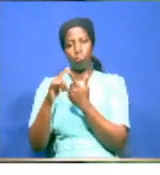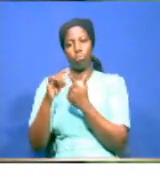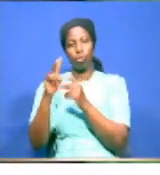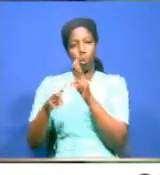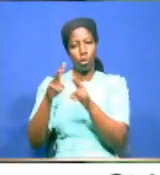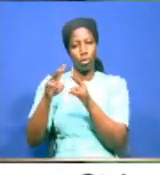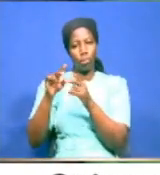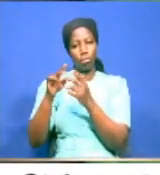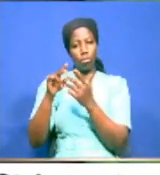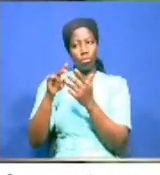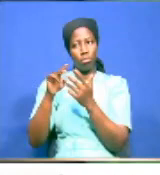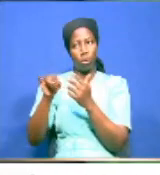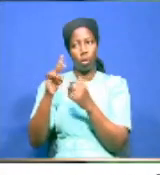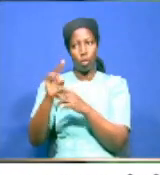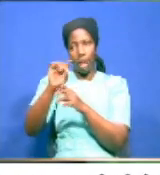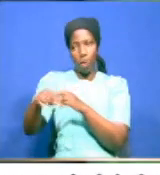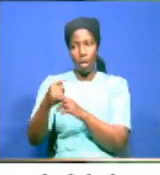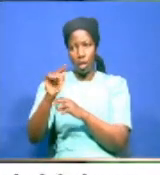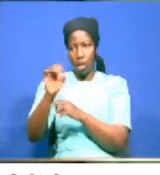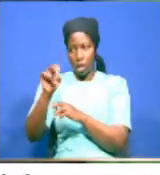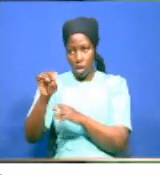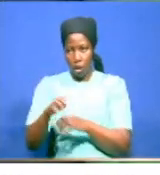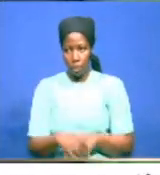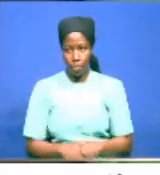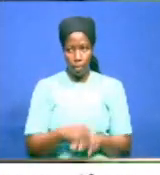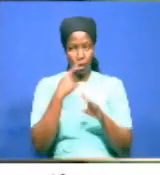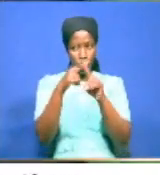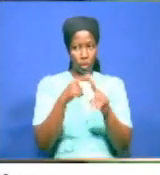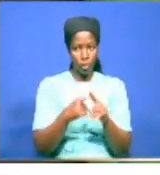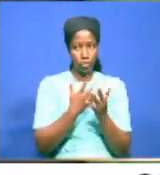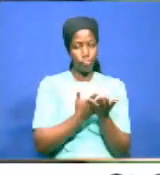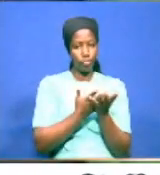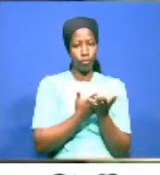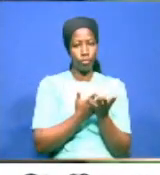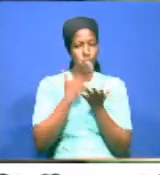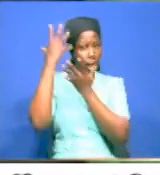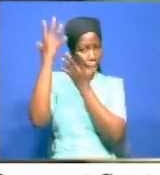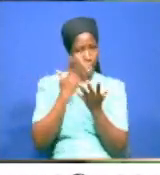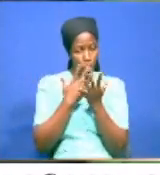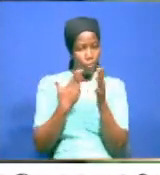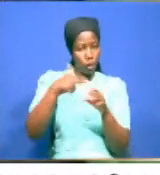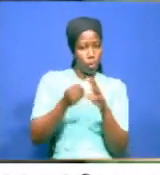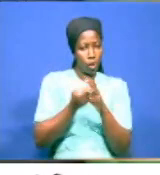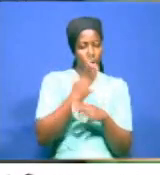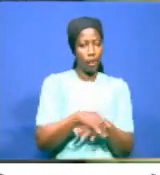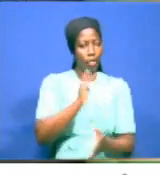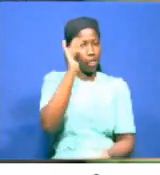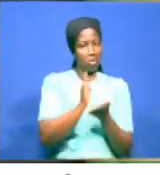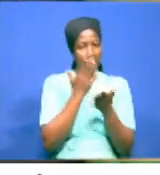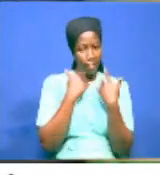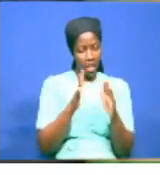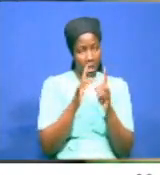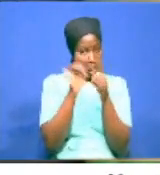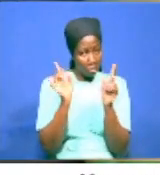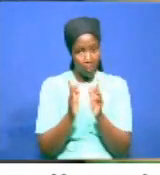23.2 tons. The total import bill of petroleum products decreased to Kenya shilling 316.6 billion.